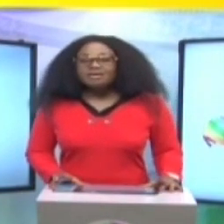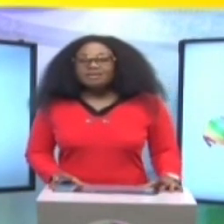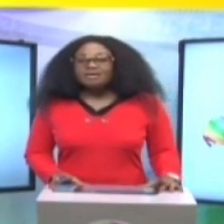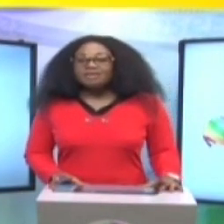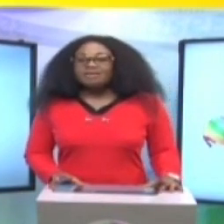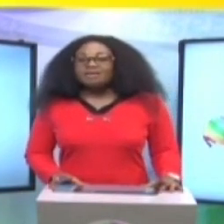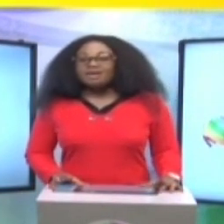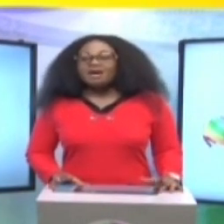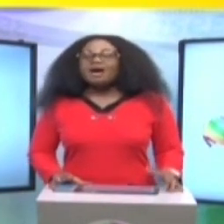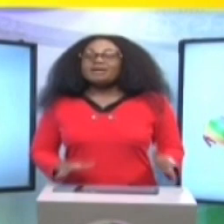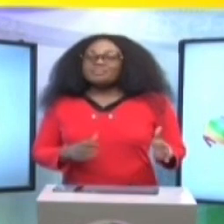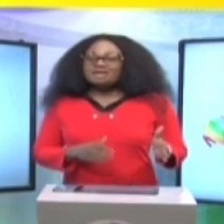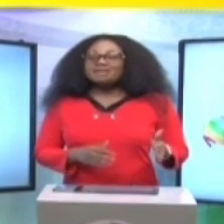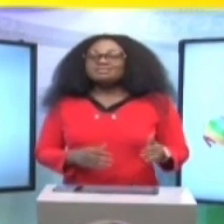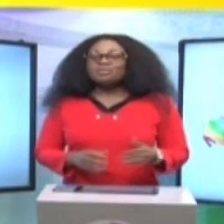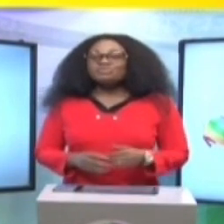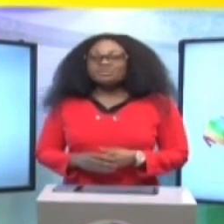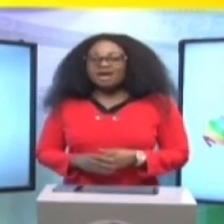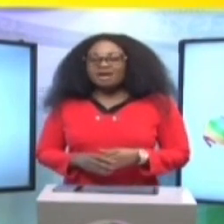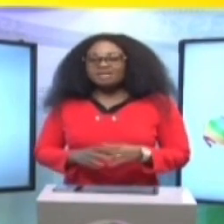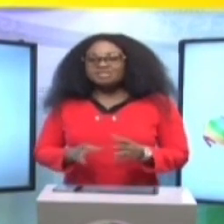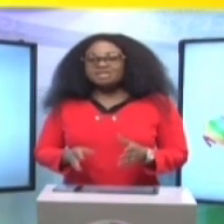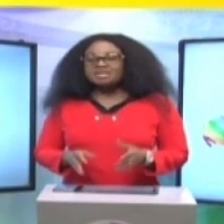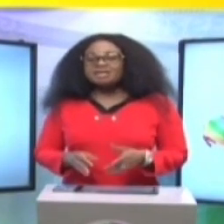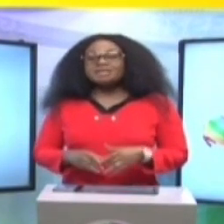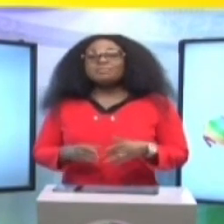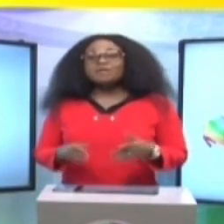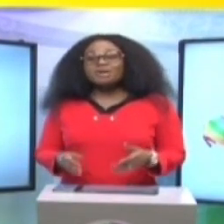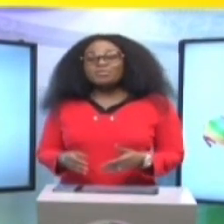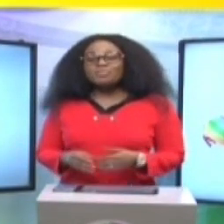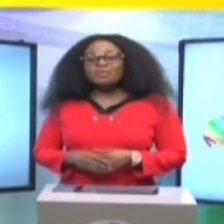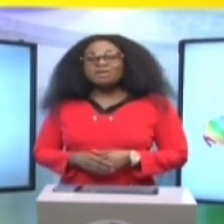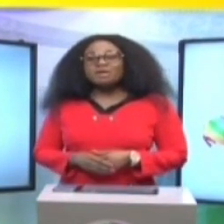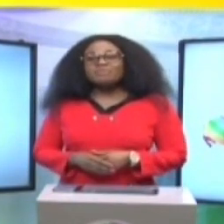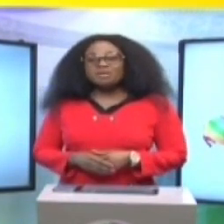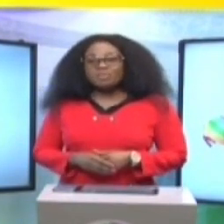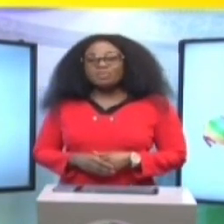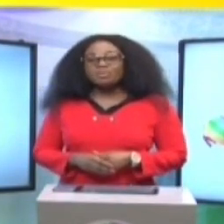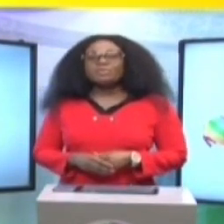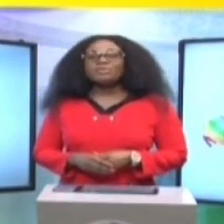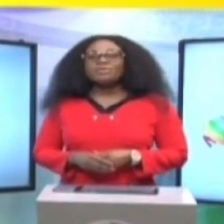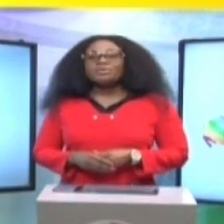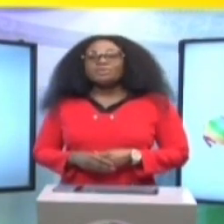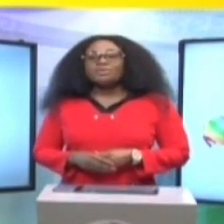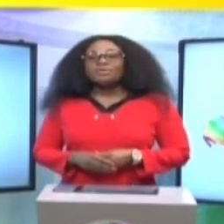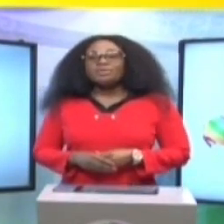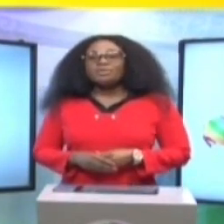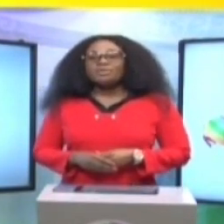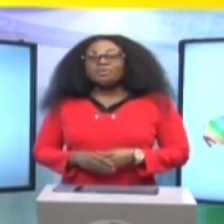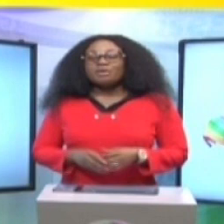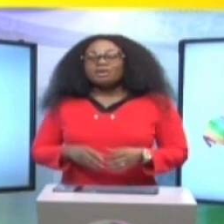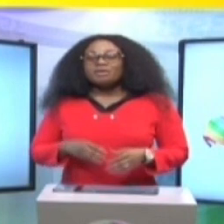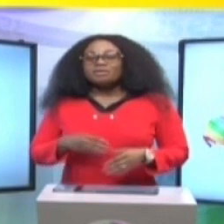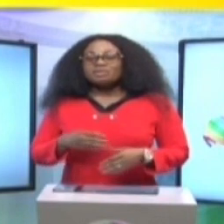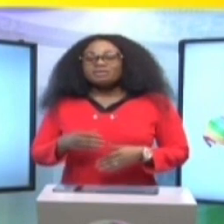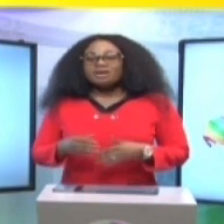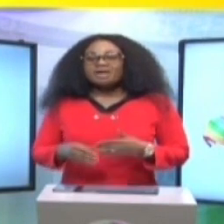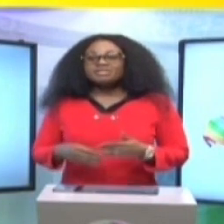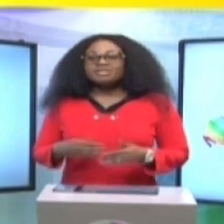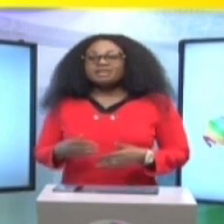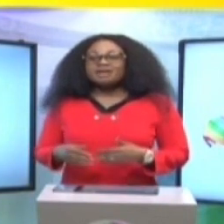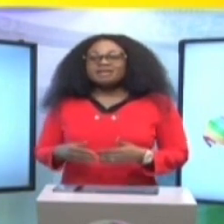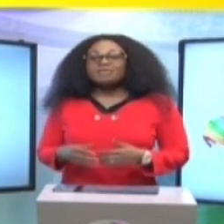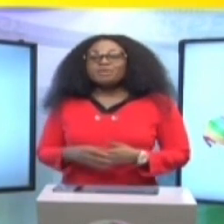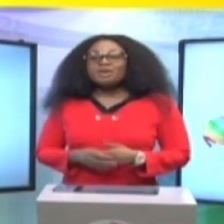Me ba cho sister sisu biem. Ah na me ka se wo sha en hwehwe na ye de bo ye ho ban wo ya. Sister, you have to make question sisu biem.